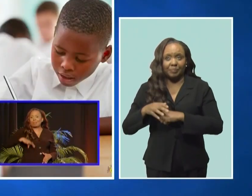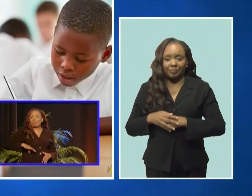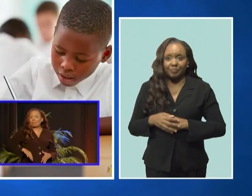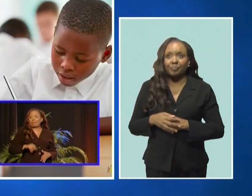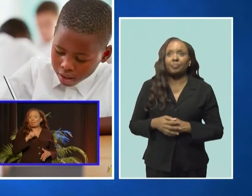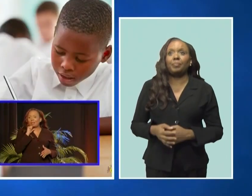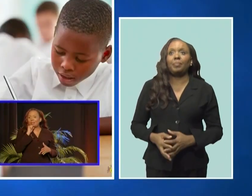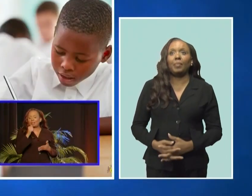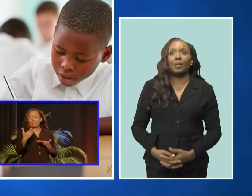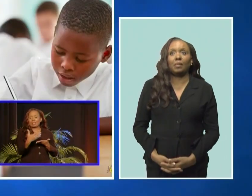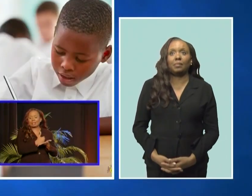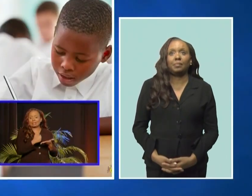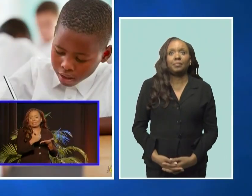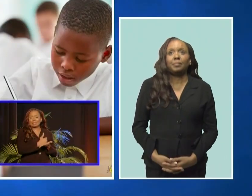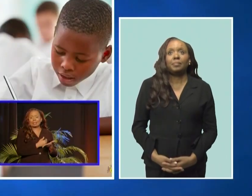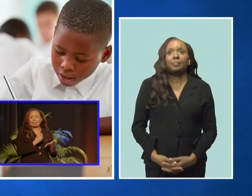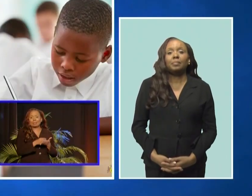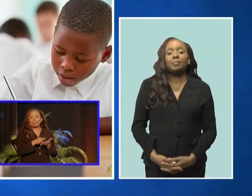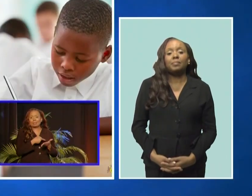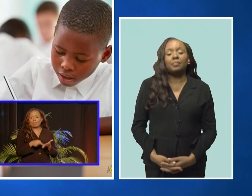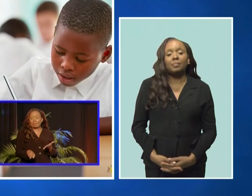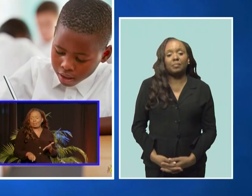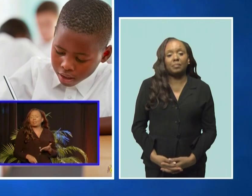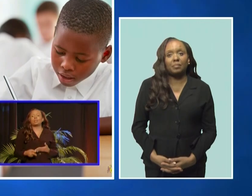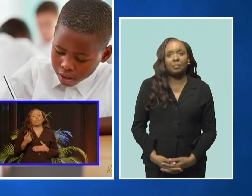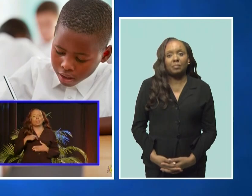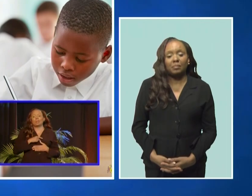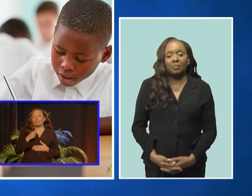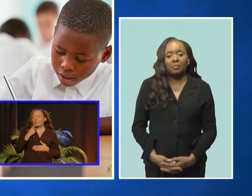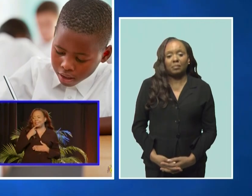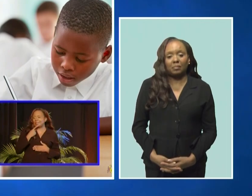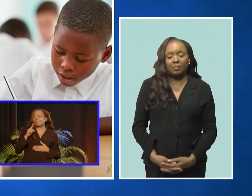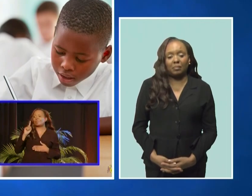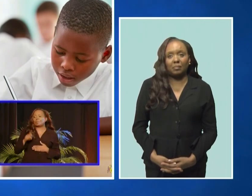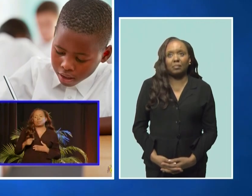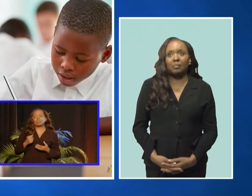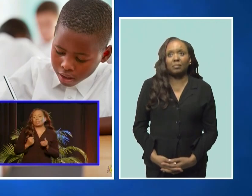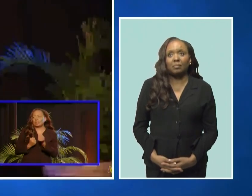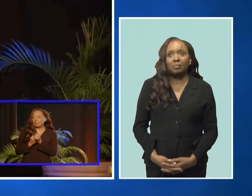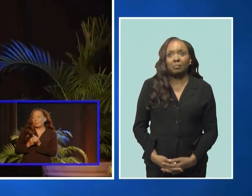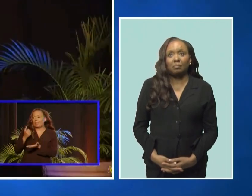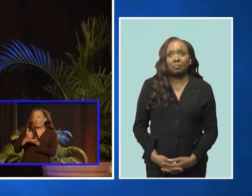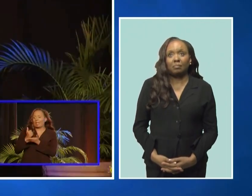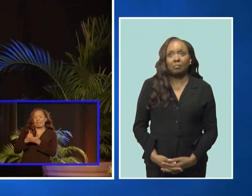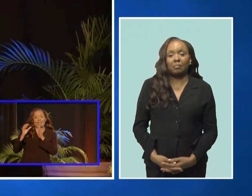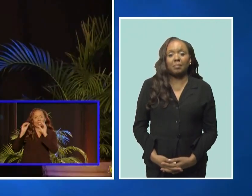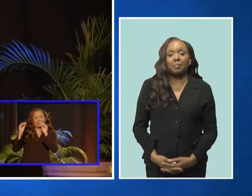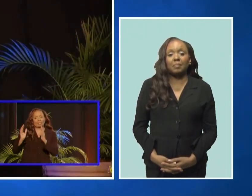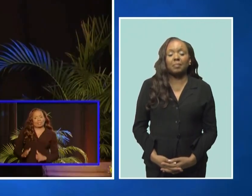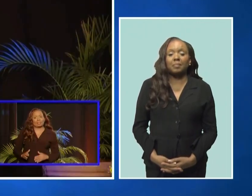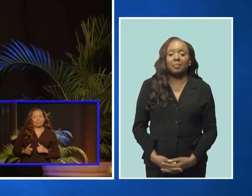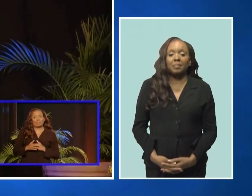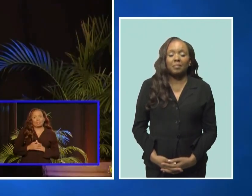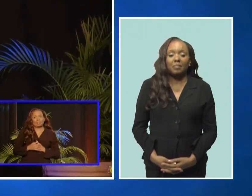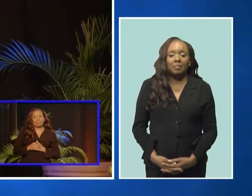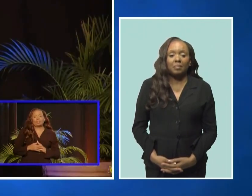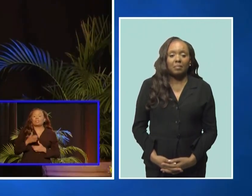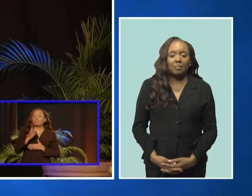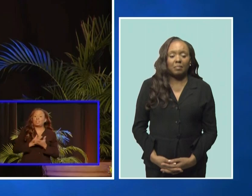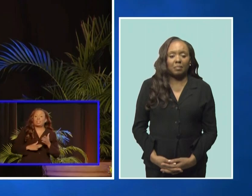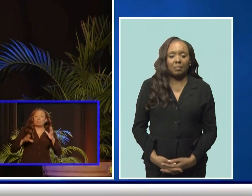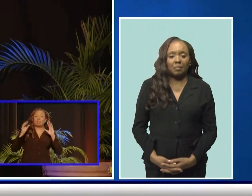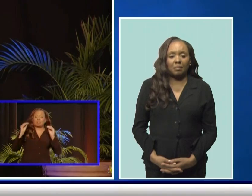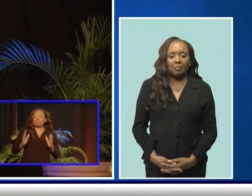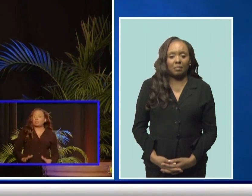must facilitate the desire of those teachers because some of them are cut out to be